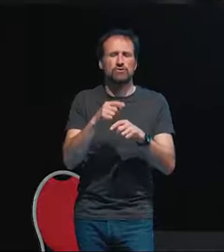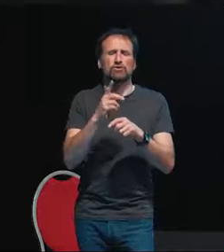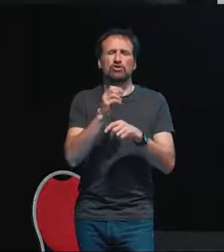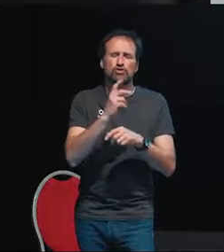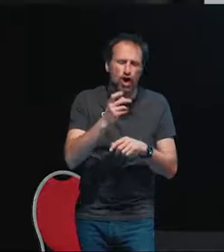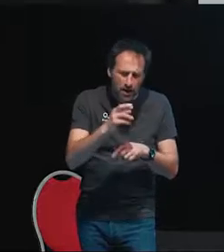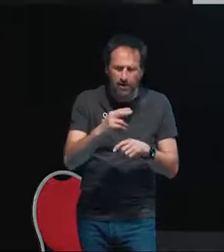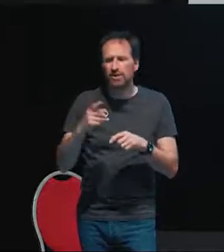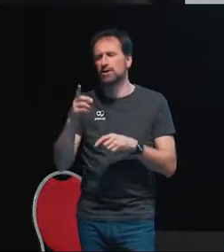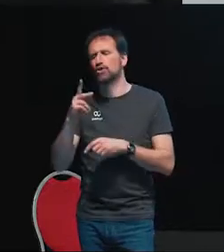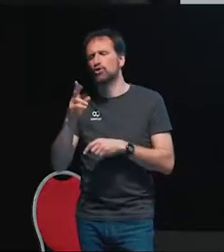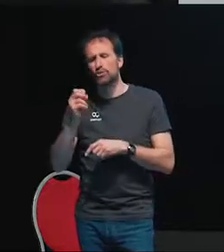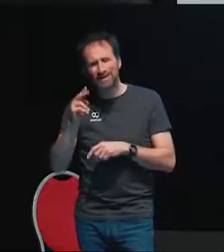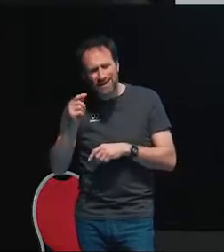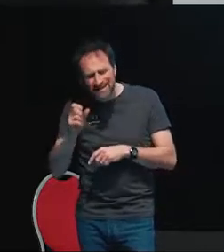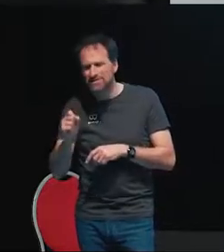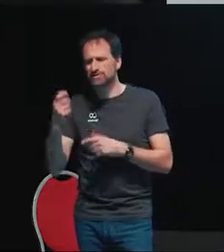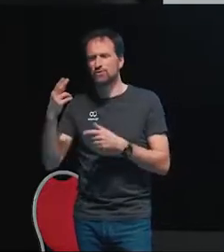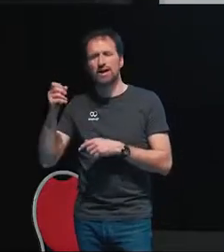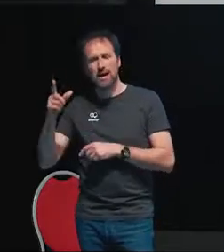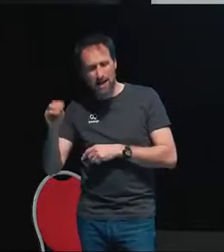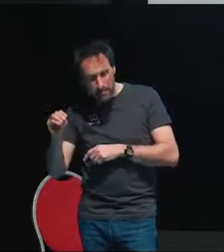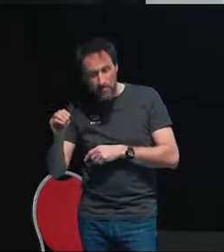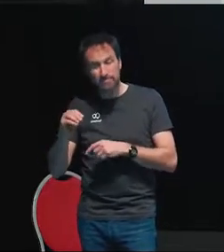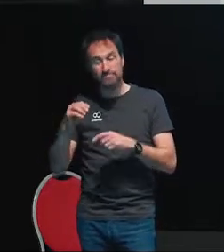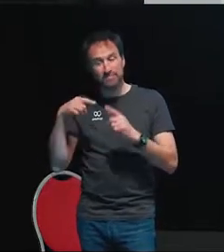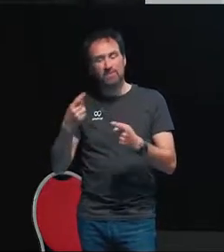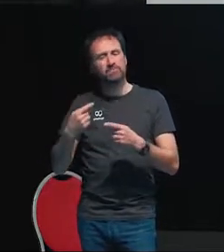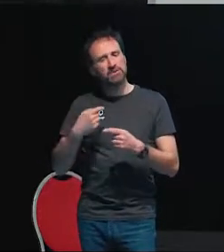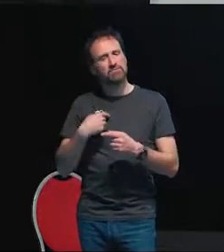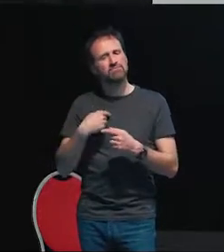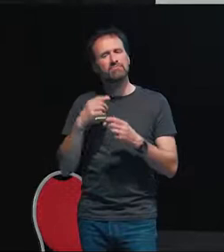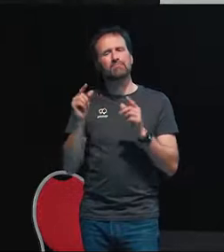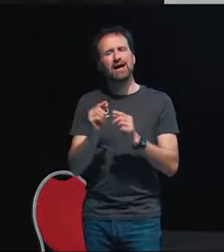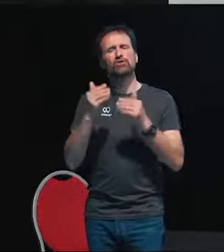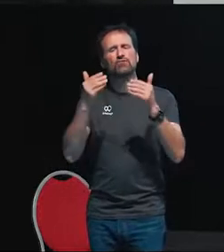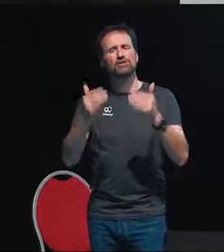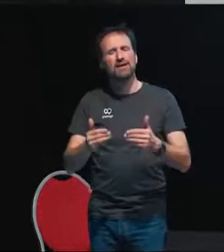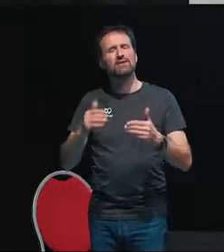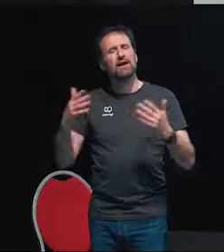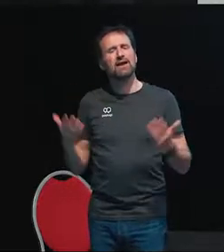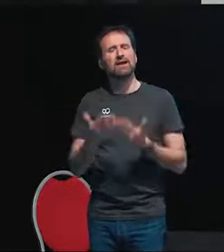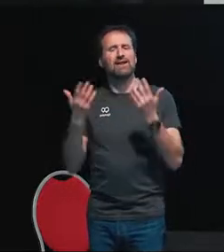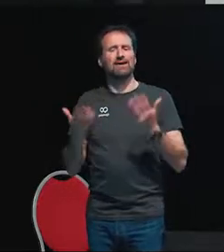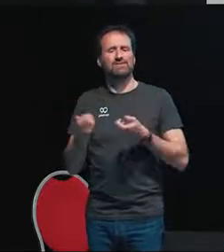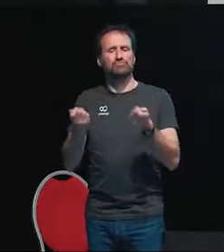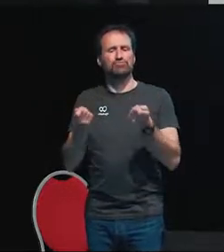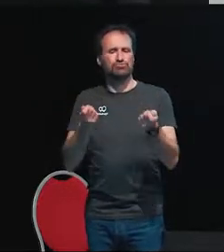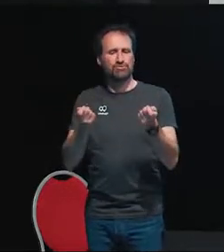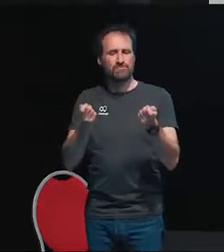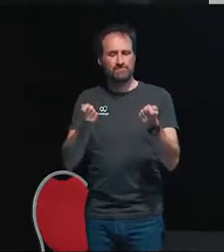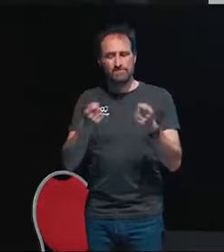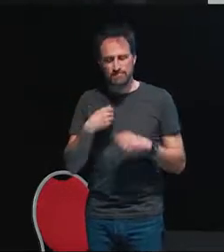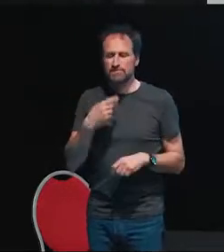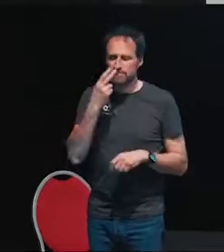I didn't really like about the micro front-ends approaches that I had seen so far so looking at the basic anatomy of a web app I mean I'm sure